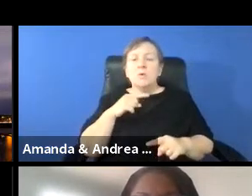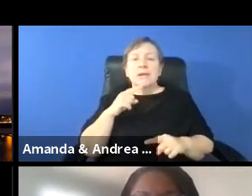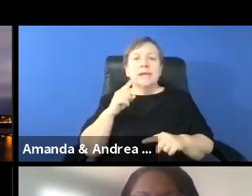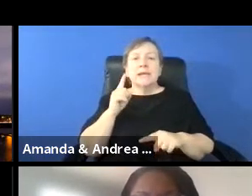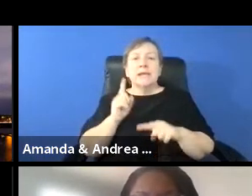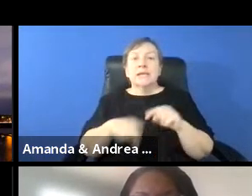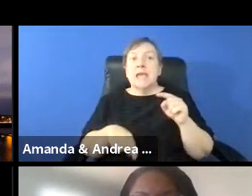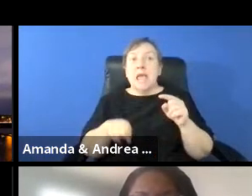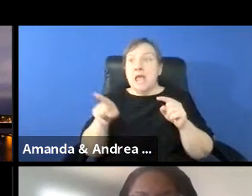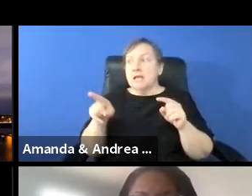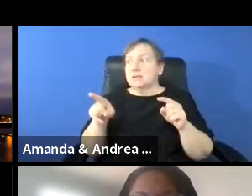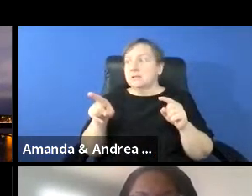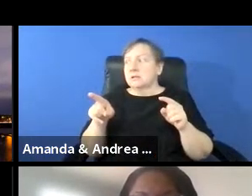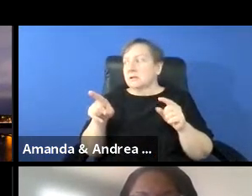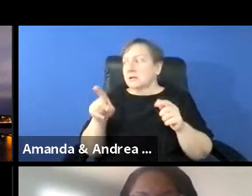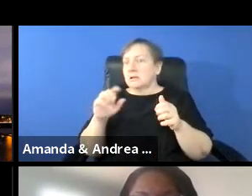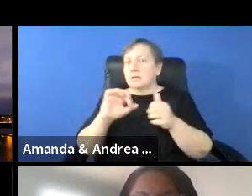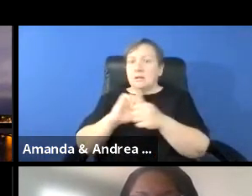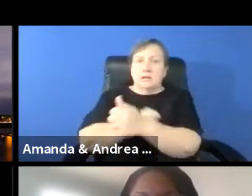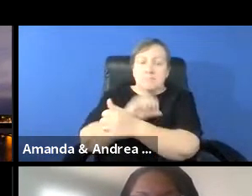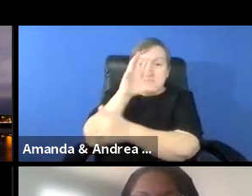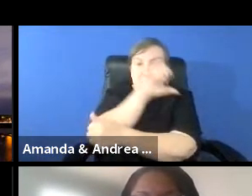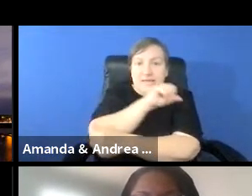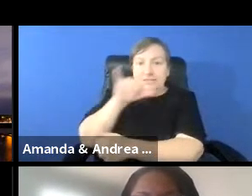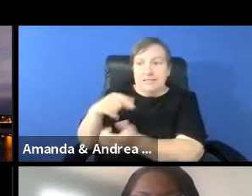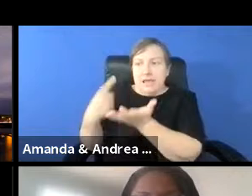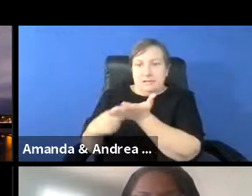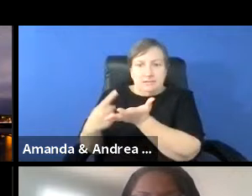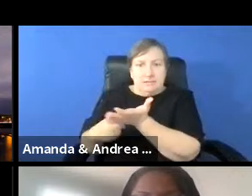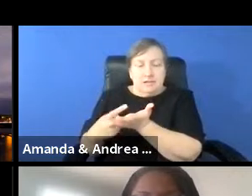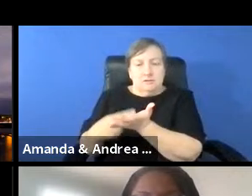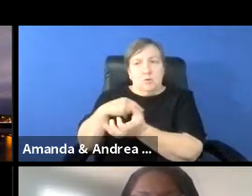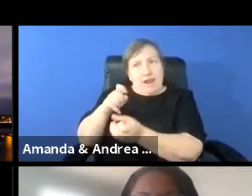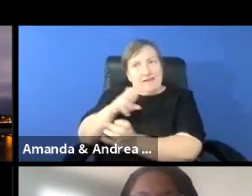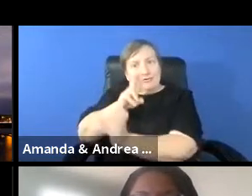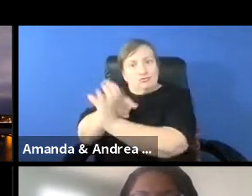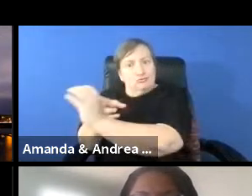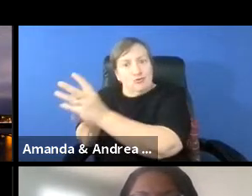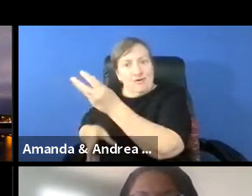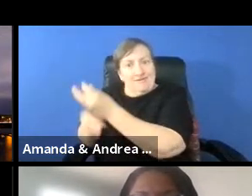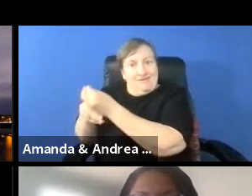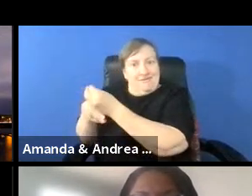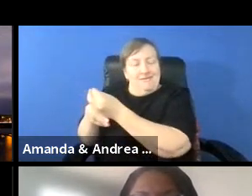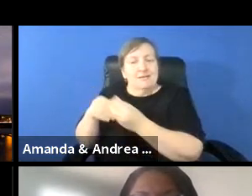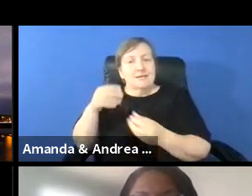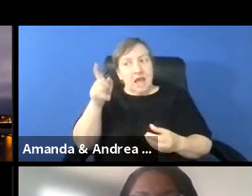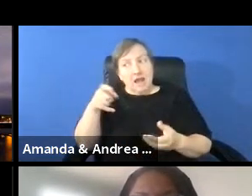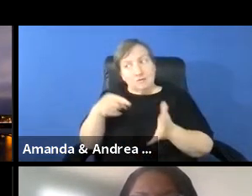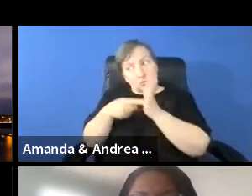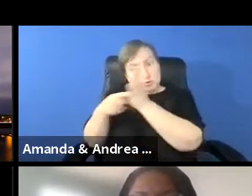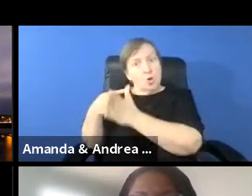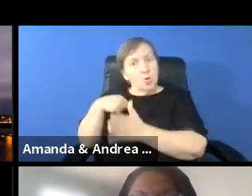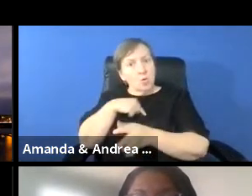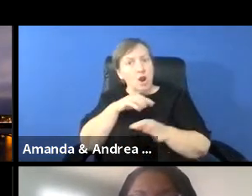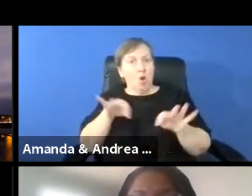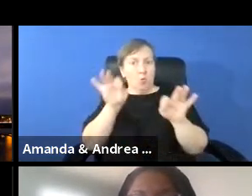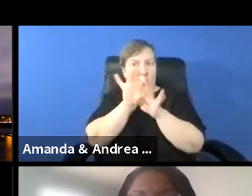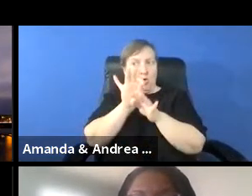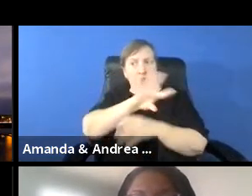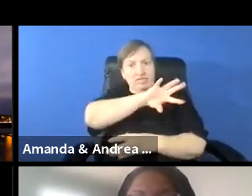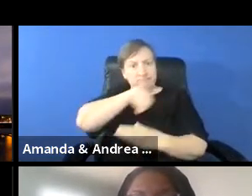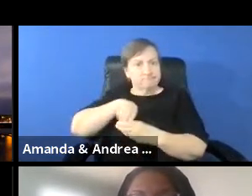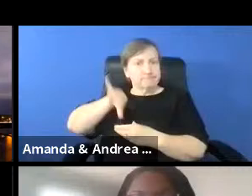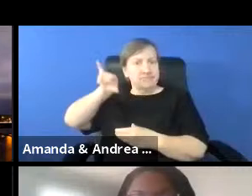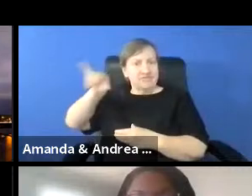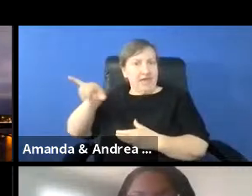of that conversation. We have to demonstrate that, number one, we are worthy of being in the